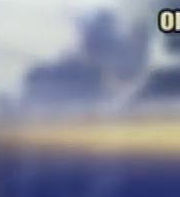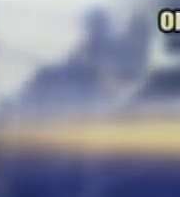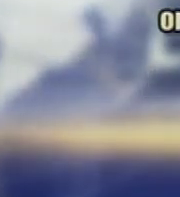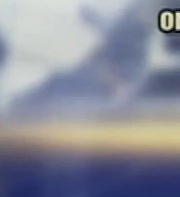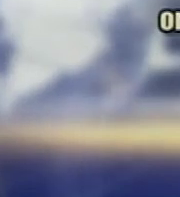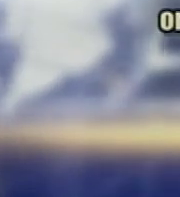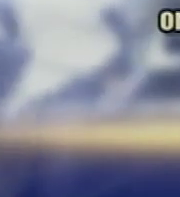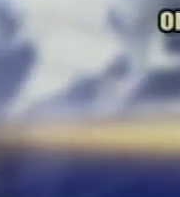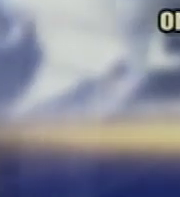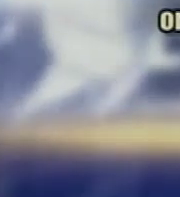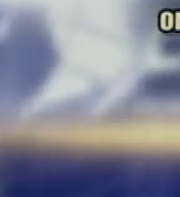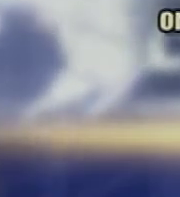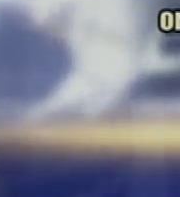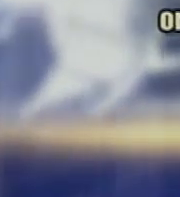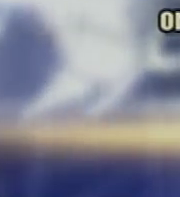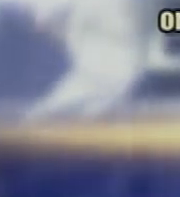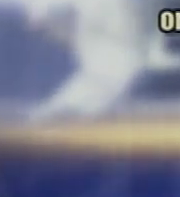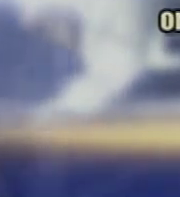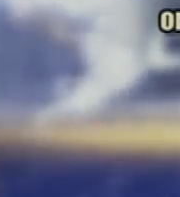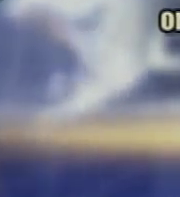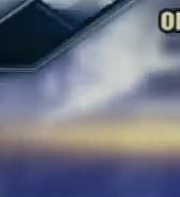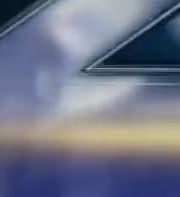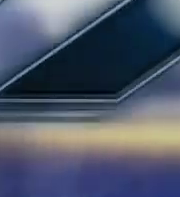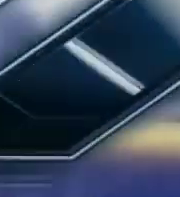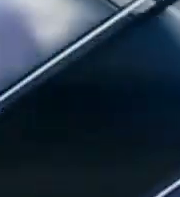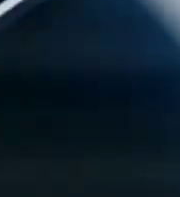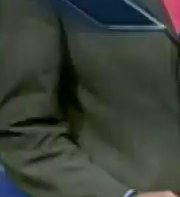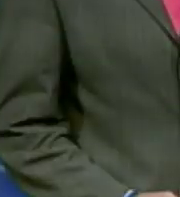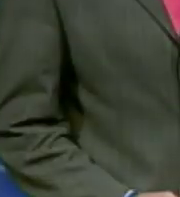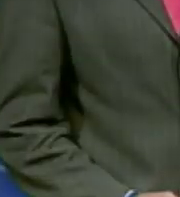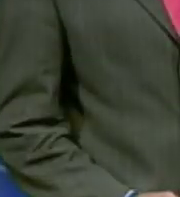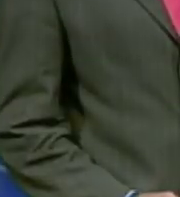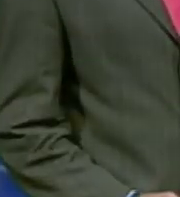www.znsbahamas.com or become our friend on ZNS's official Facebook